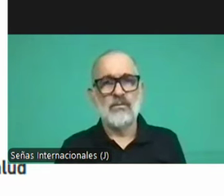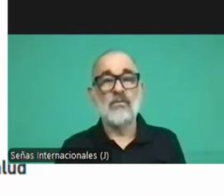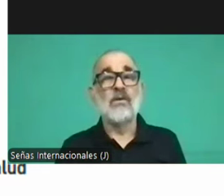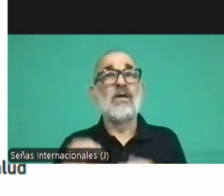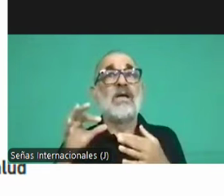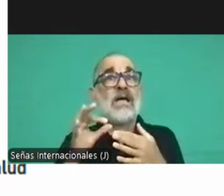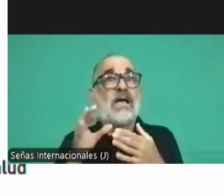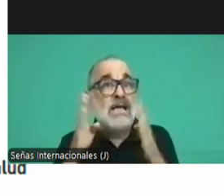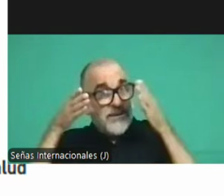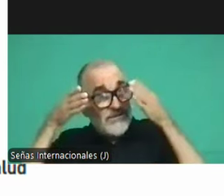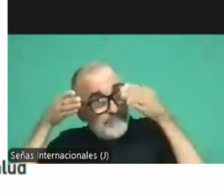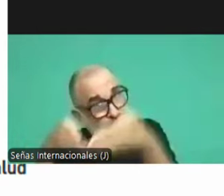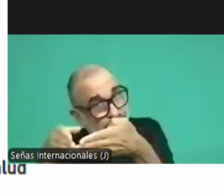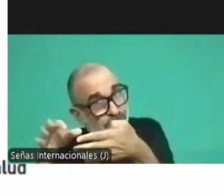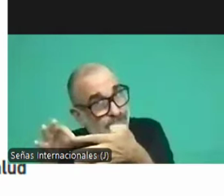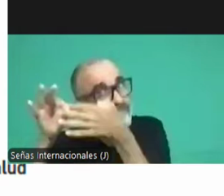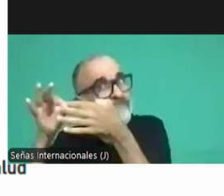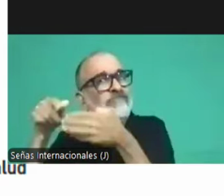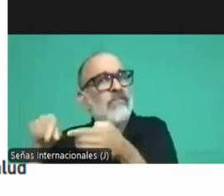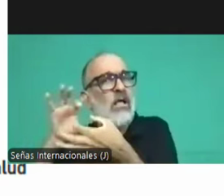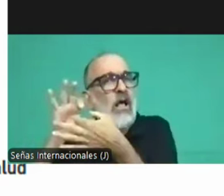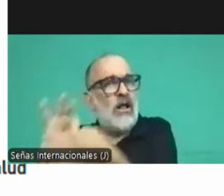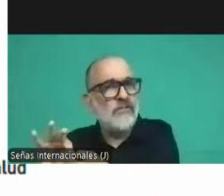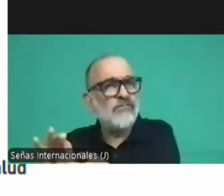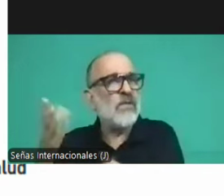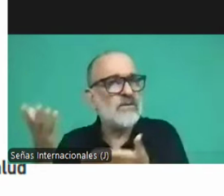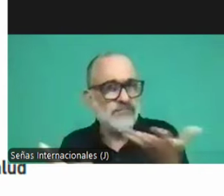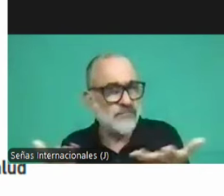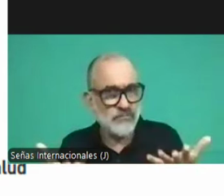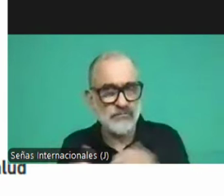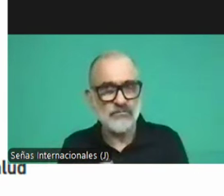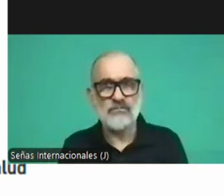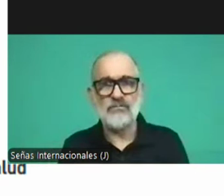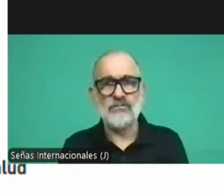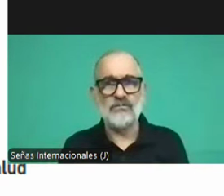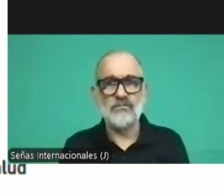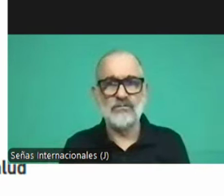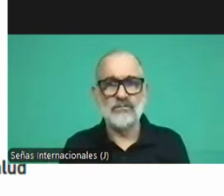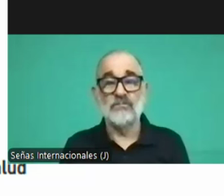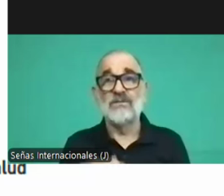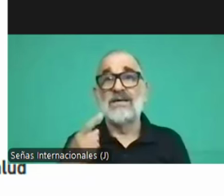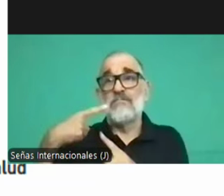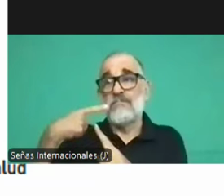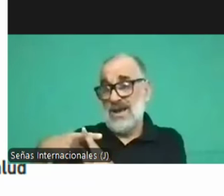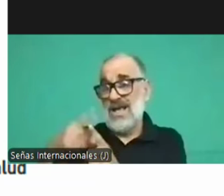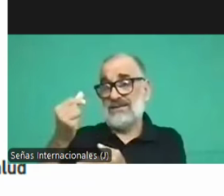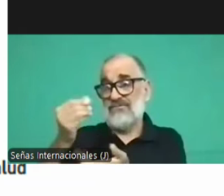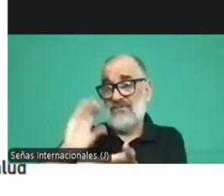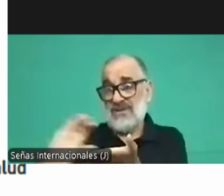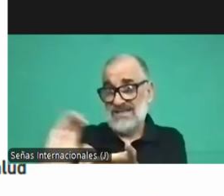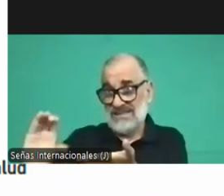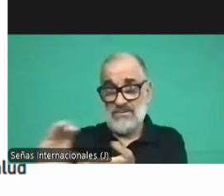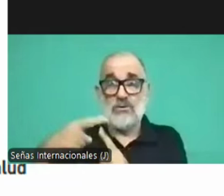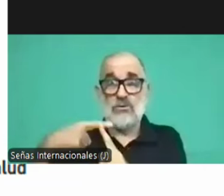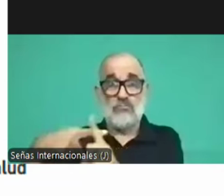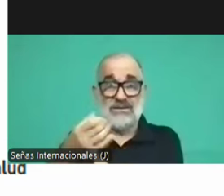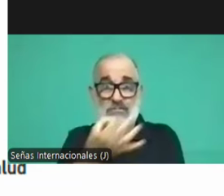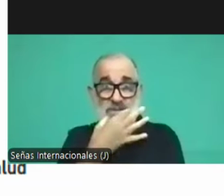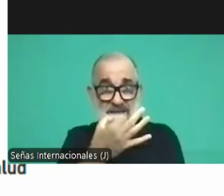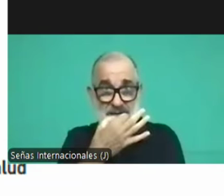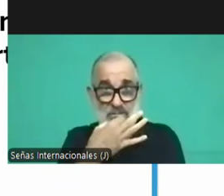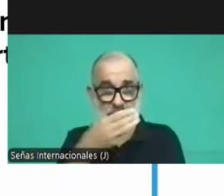relacionados related to con el financiamiento de medicamentos, mayor será el medicine gasto de funding, the medicamentos como greater will porcentaje